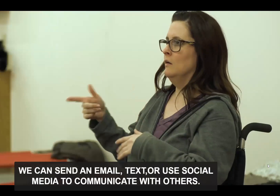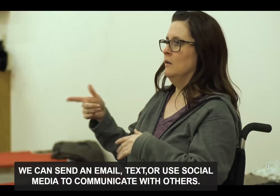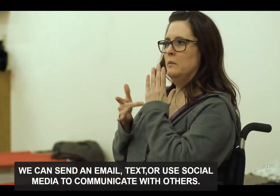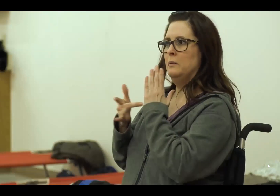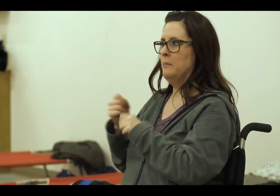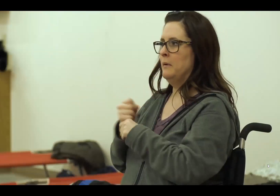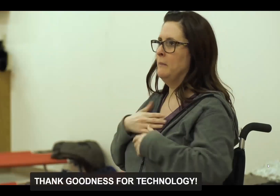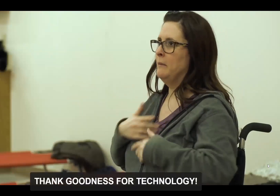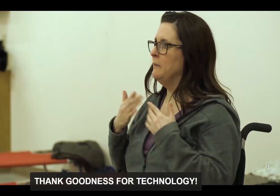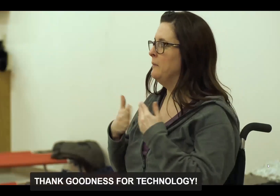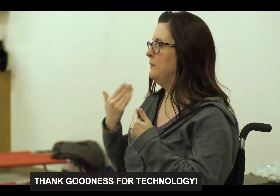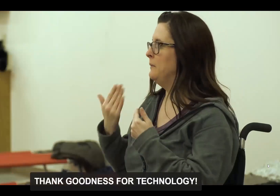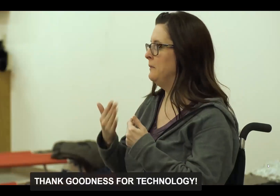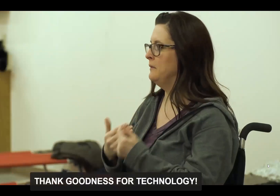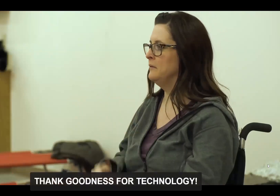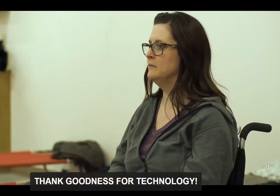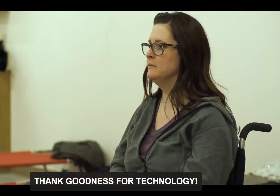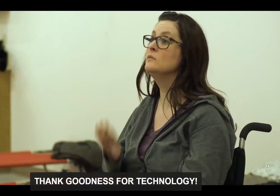Thank goodness for technology.